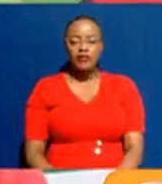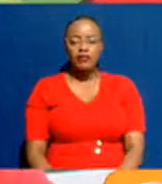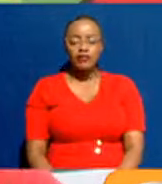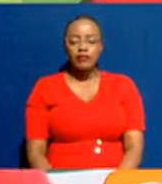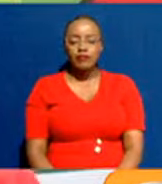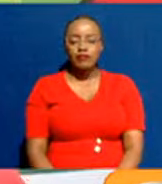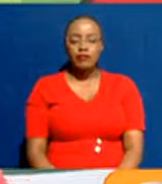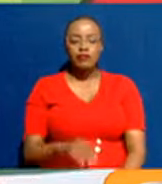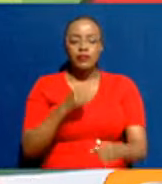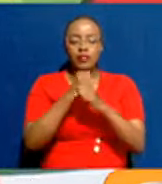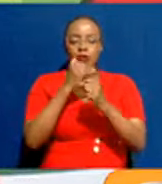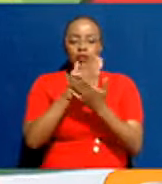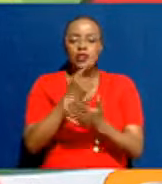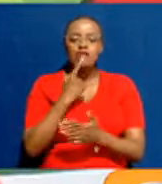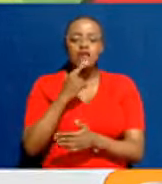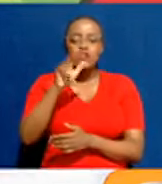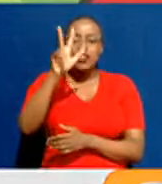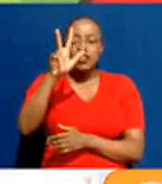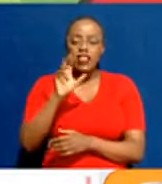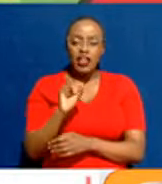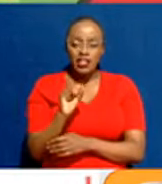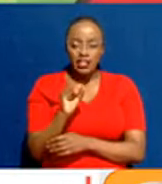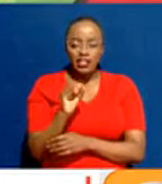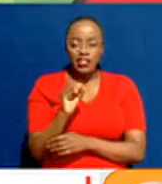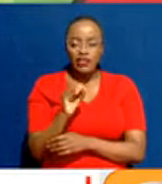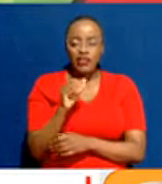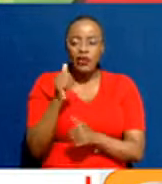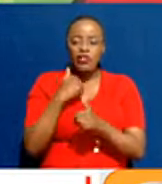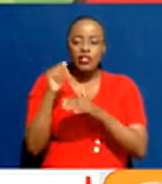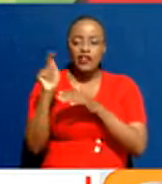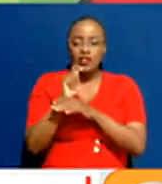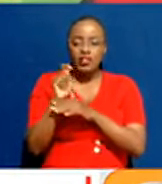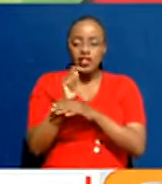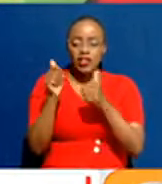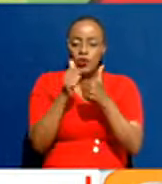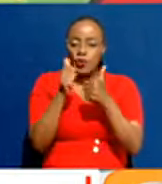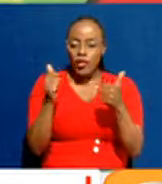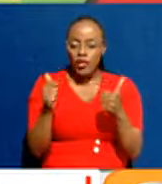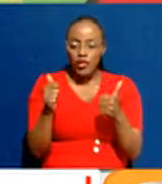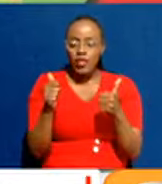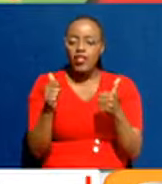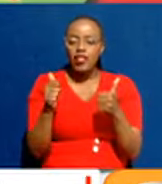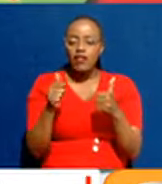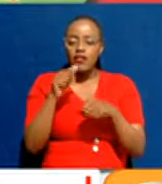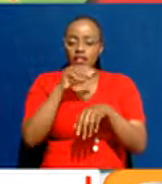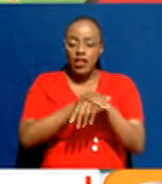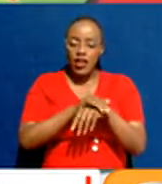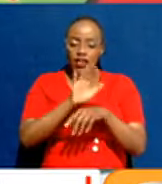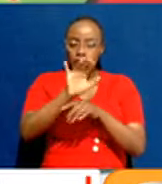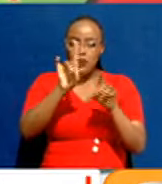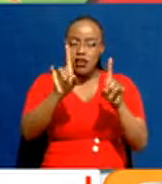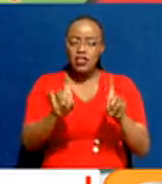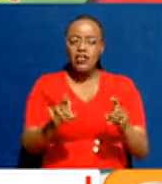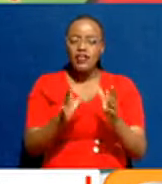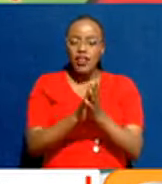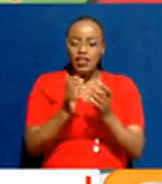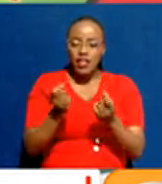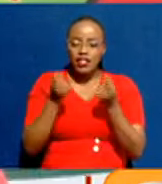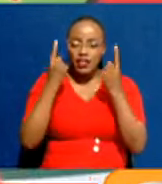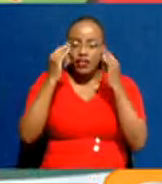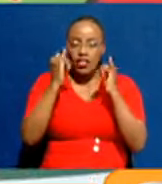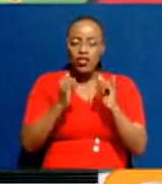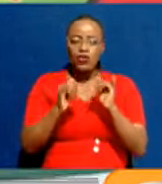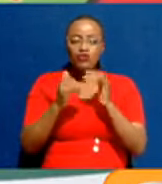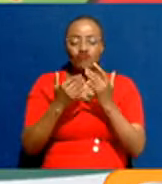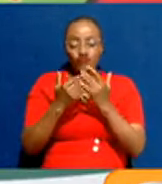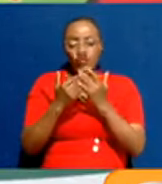Making sure that 130 of them are well-trained, they receive their exams, they understand the new laws